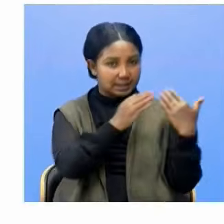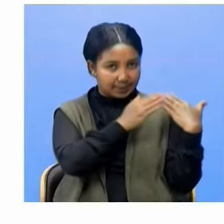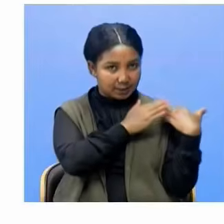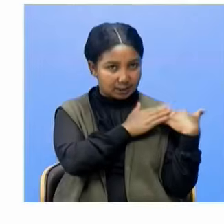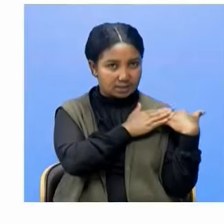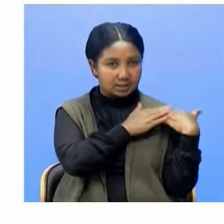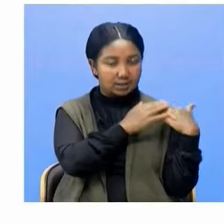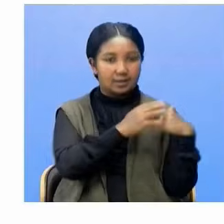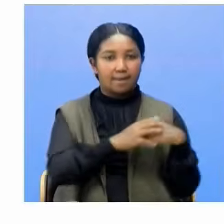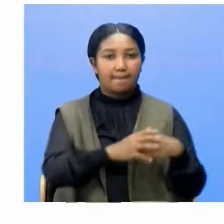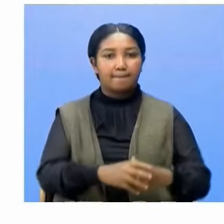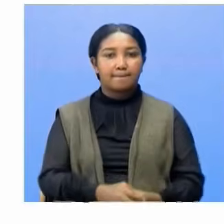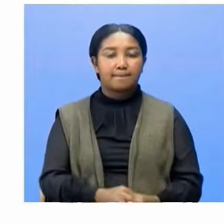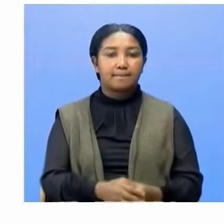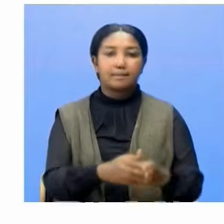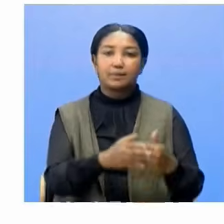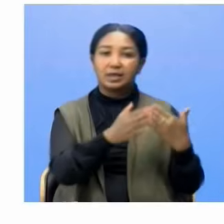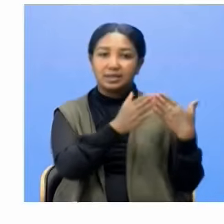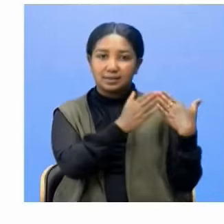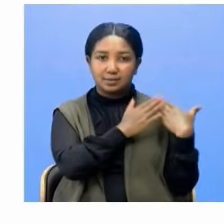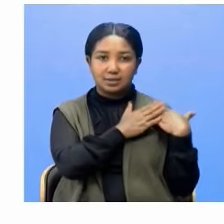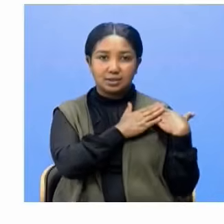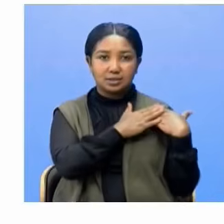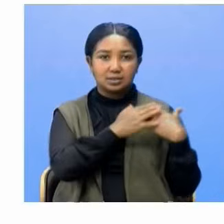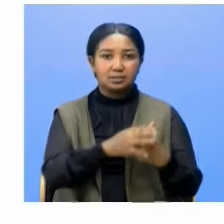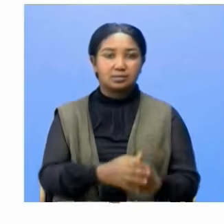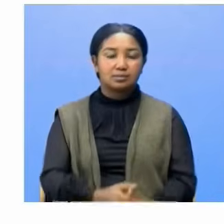subject. Subject